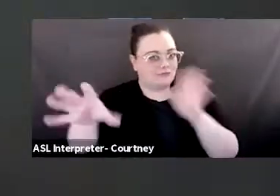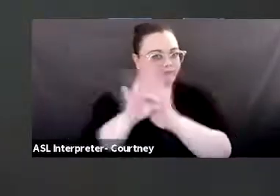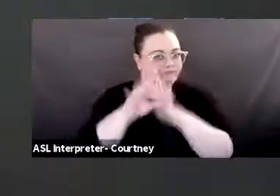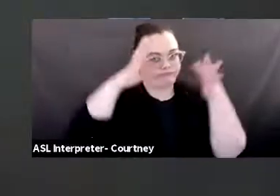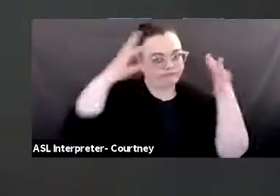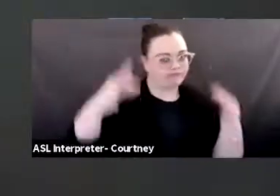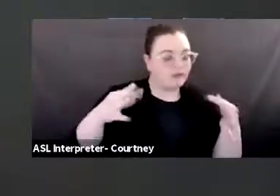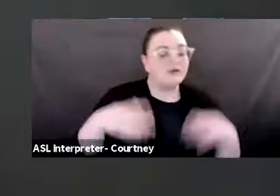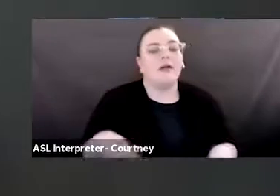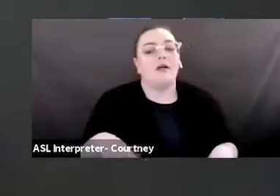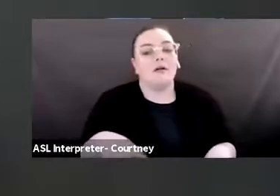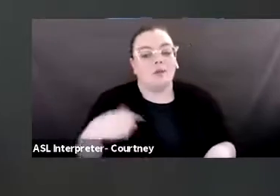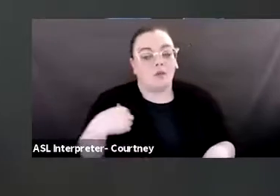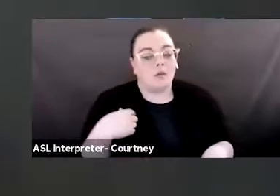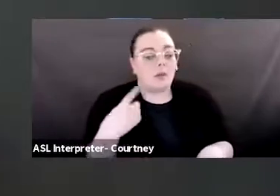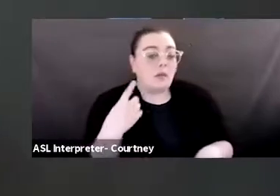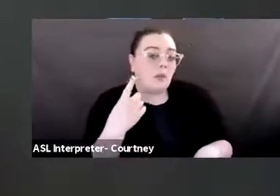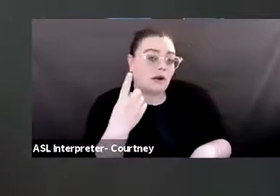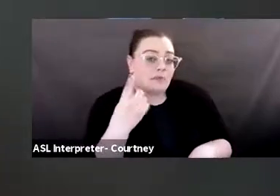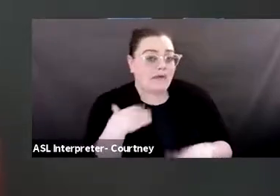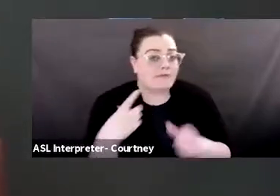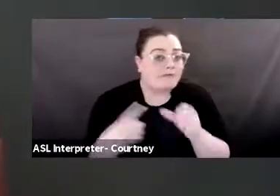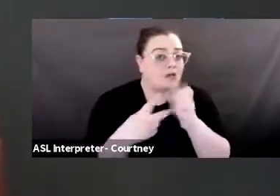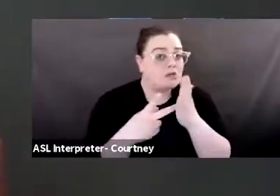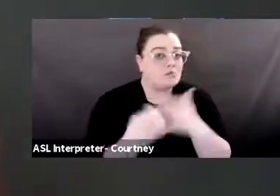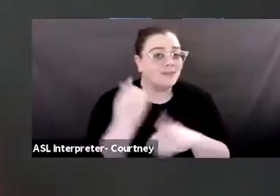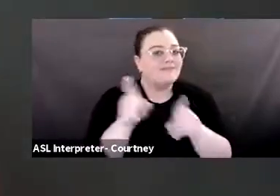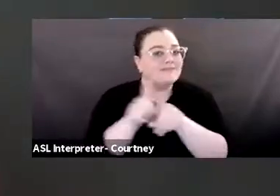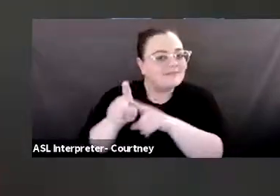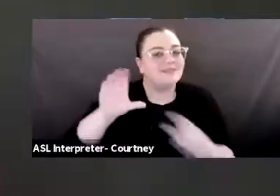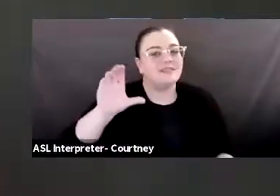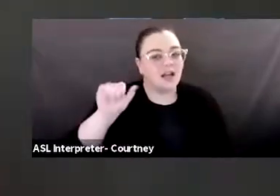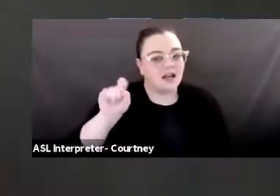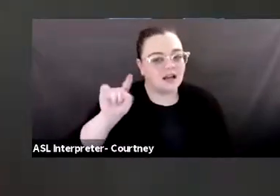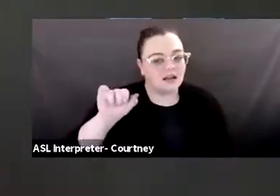One of the very first projects that I ever worked on as a casting